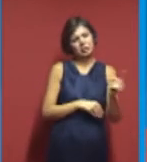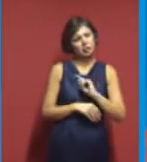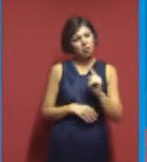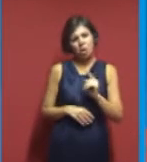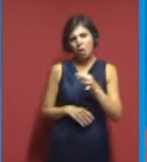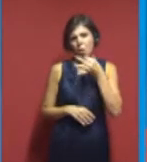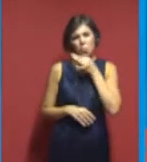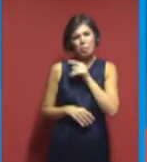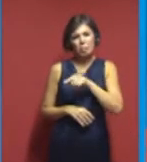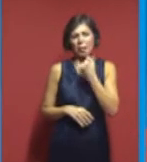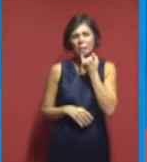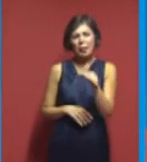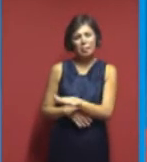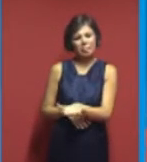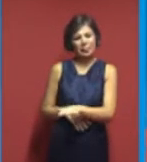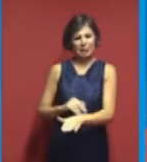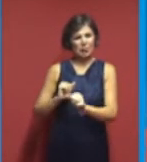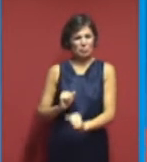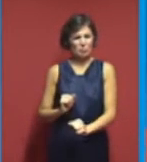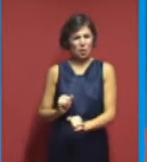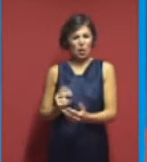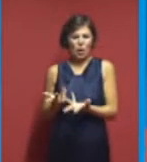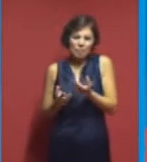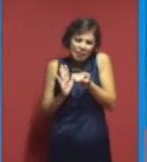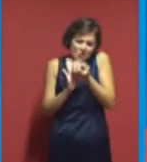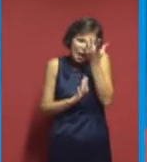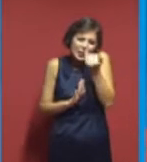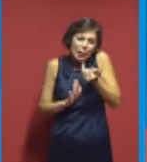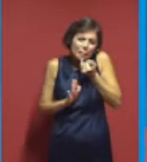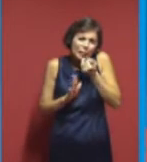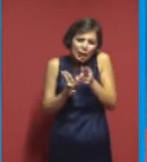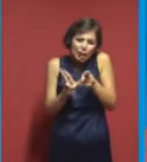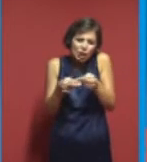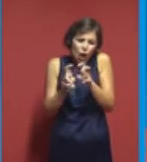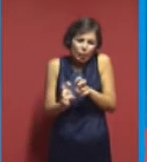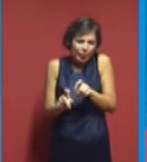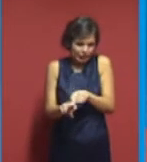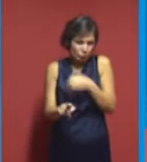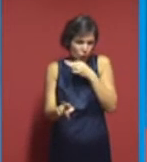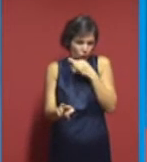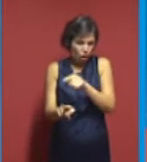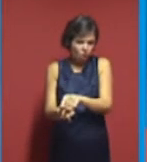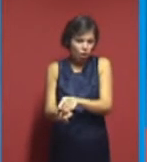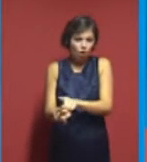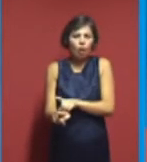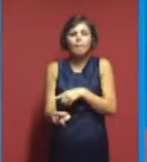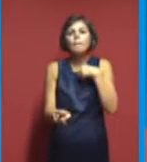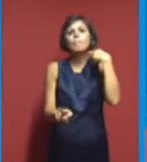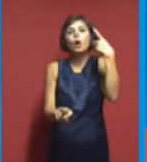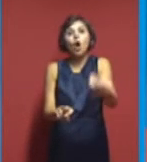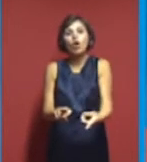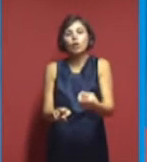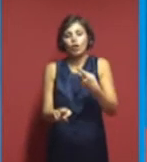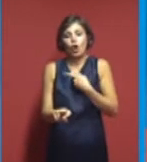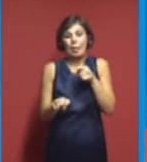microcontrollers. It's also places that will be connected with a global network, with a global community of Fab Labs, more than 200 Fab Labs right now, and hopefully